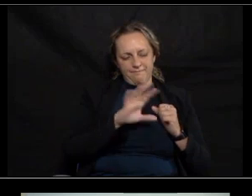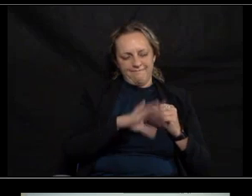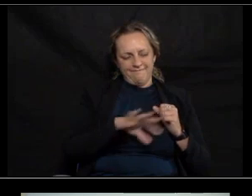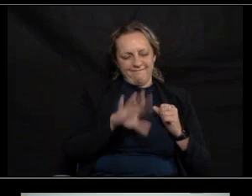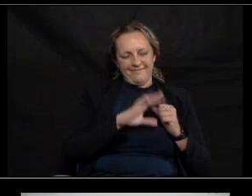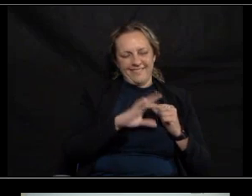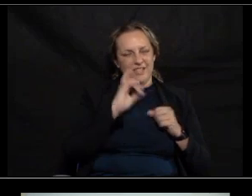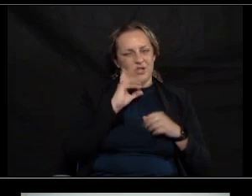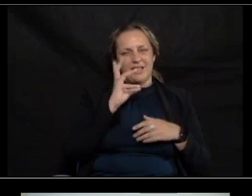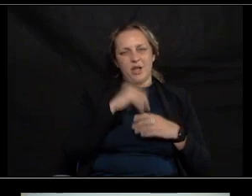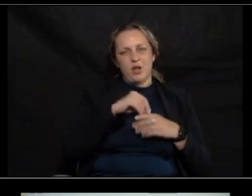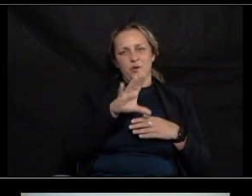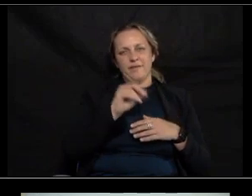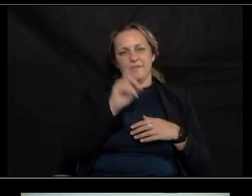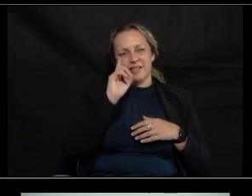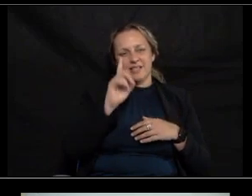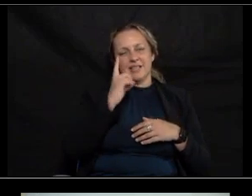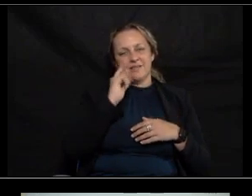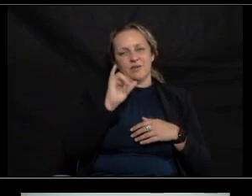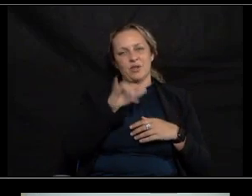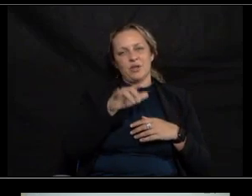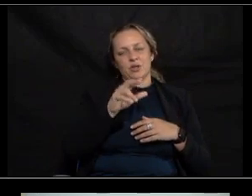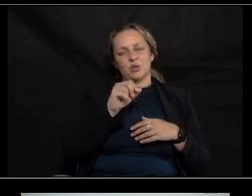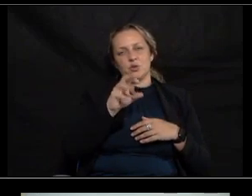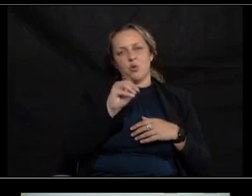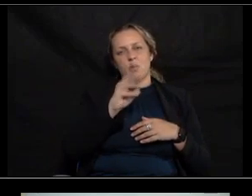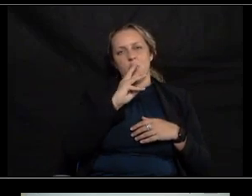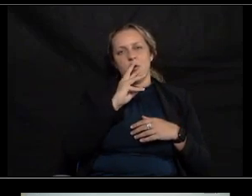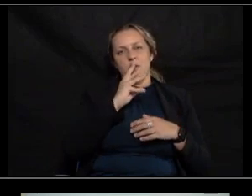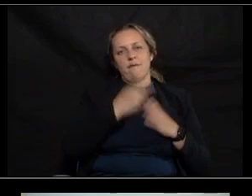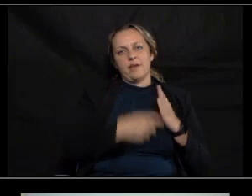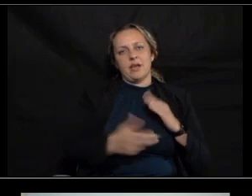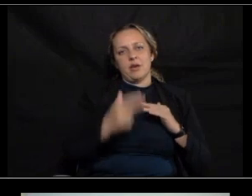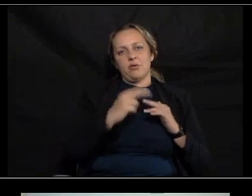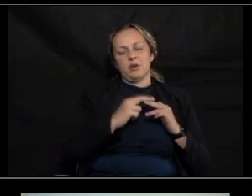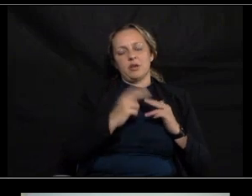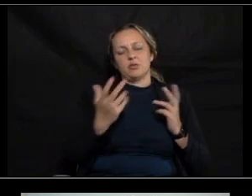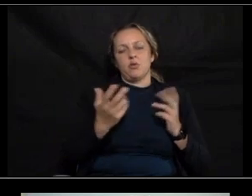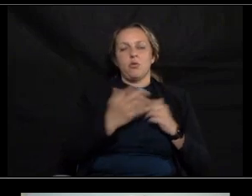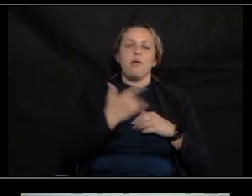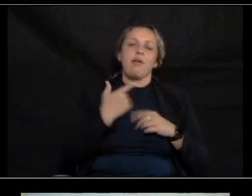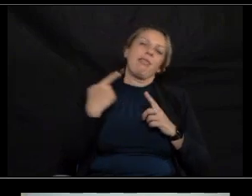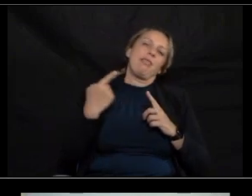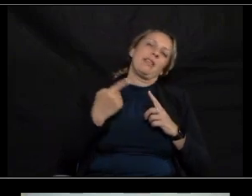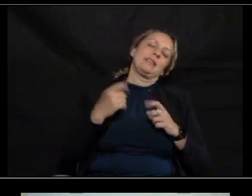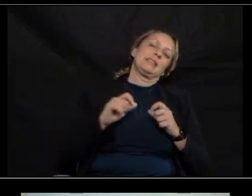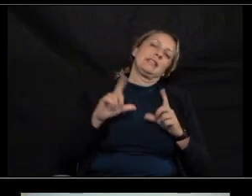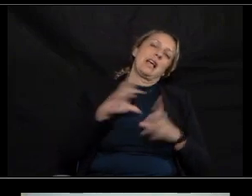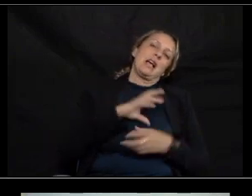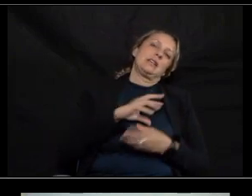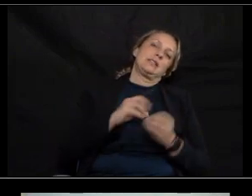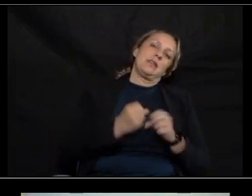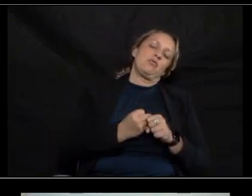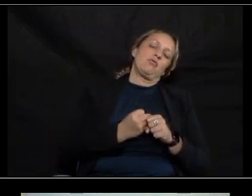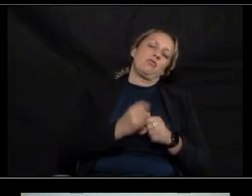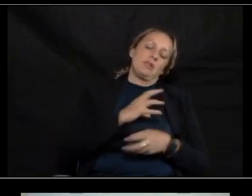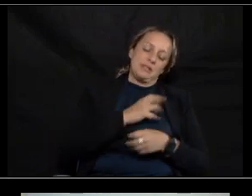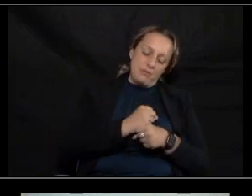just includes the 50 cents for the stormwater fee increase. So this slide summarizes a lot of the